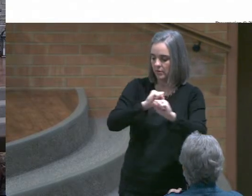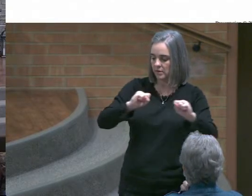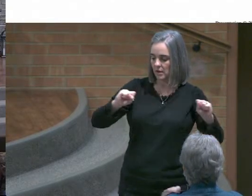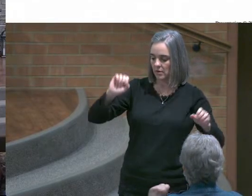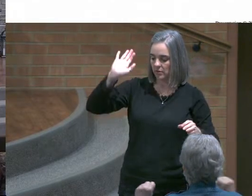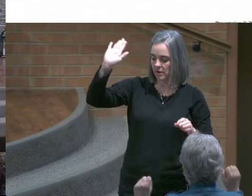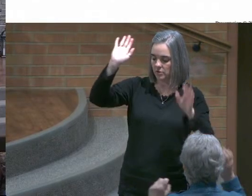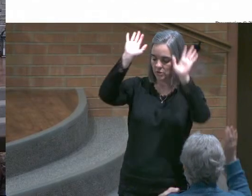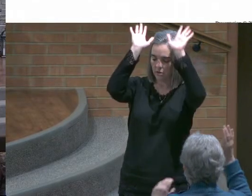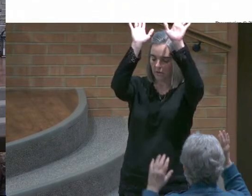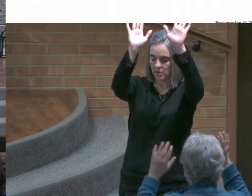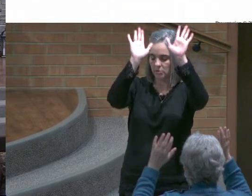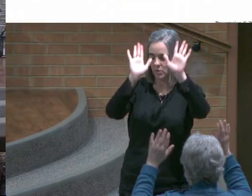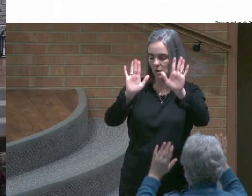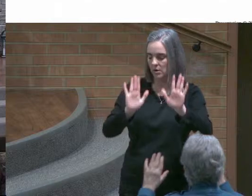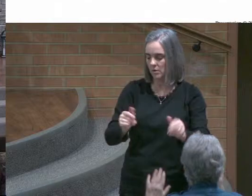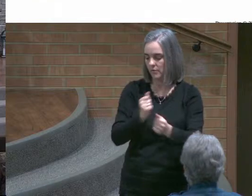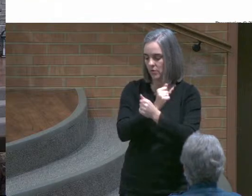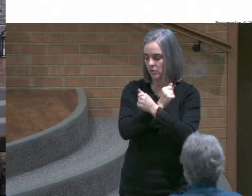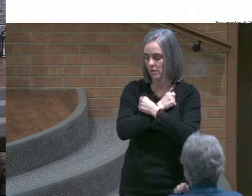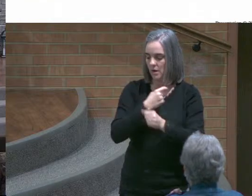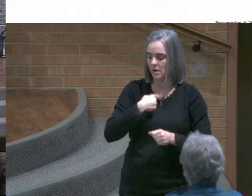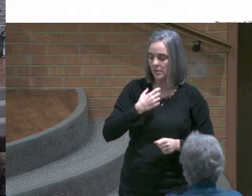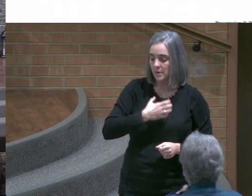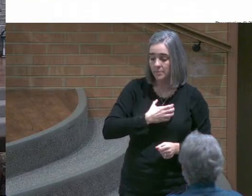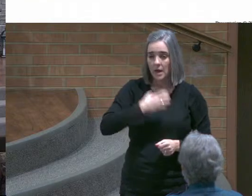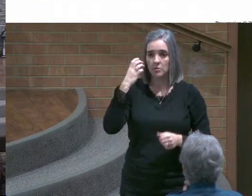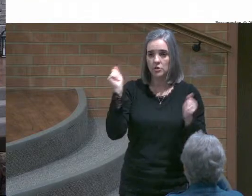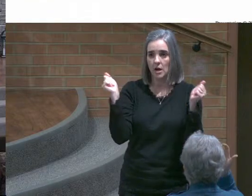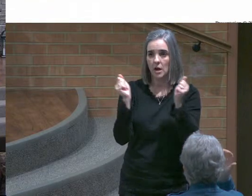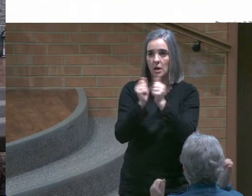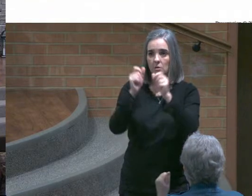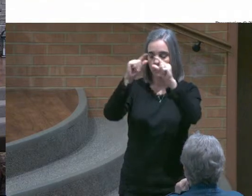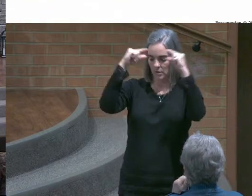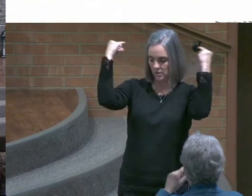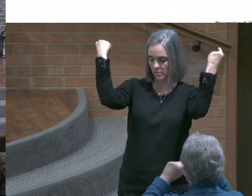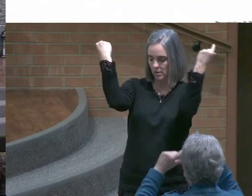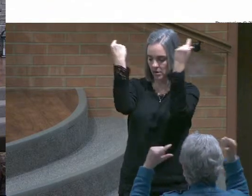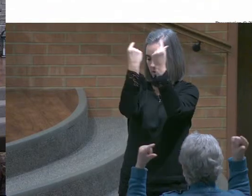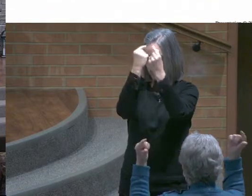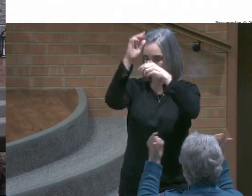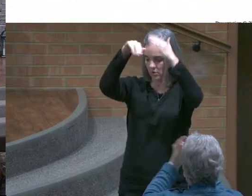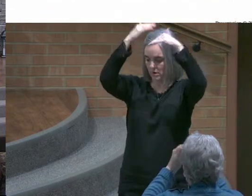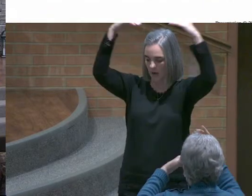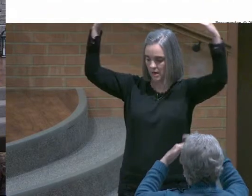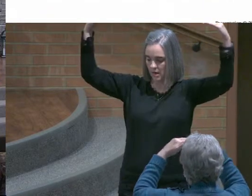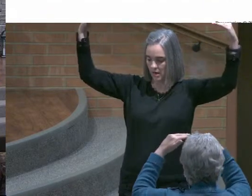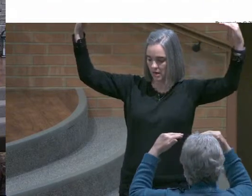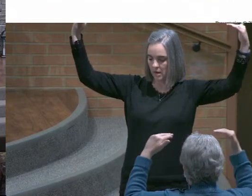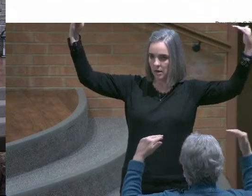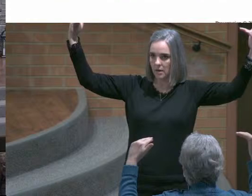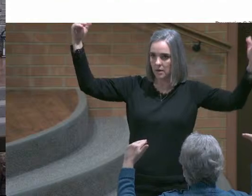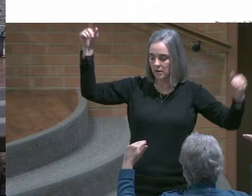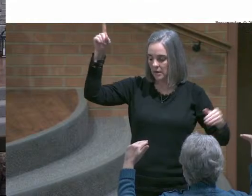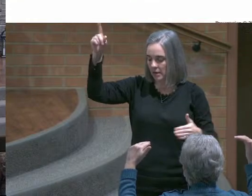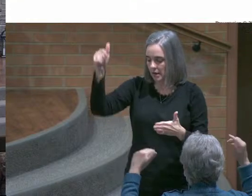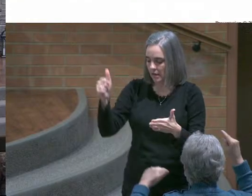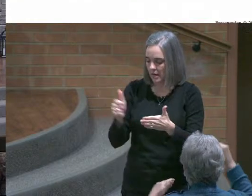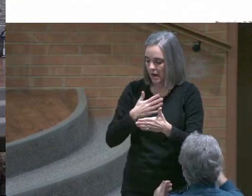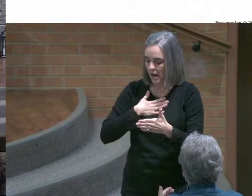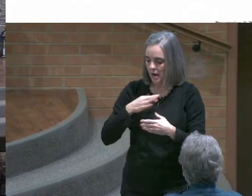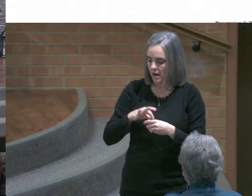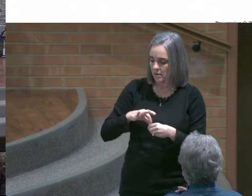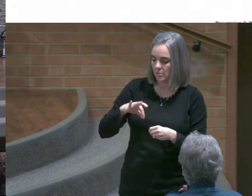His perfect salvation, his wonderful love, I'll shout with millions on